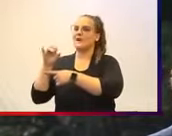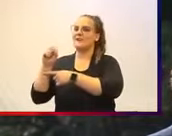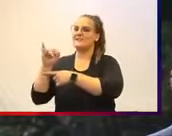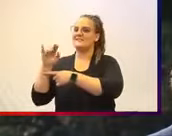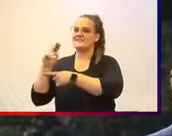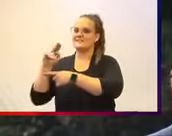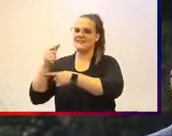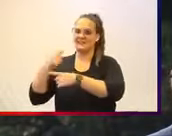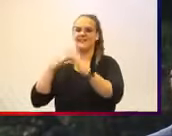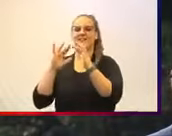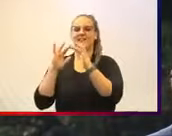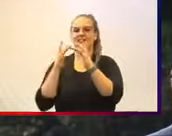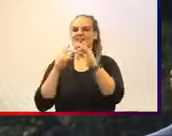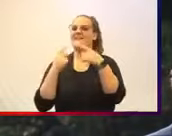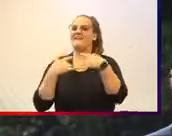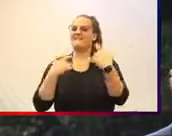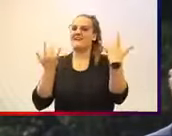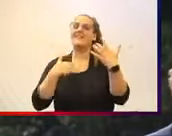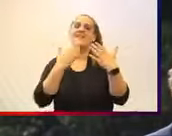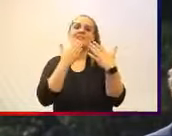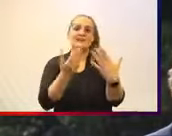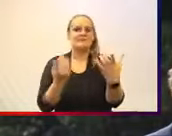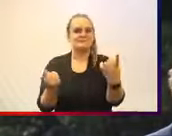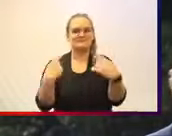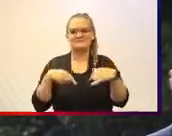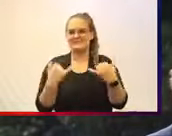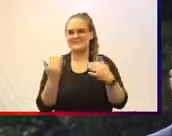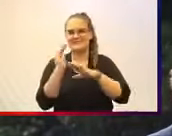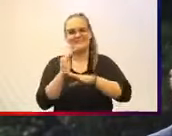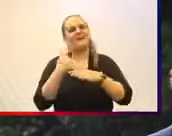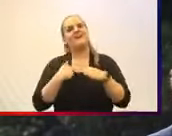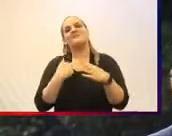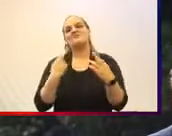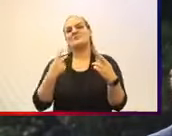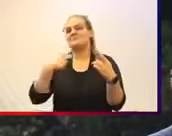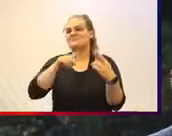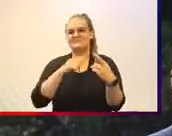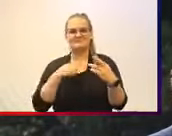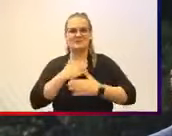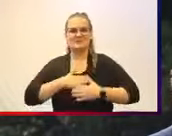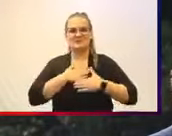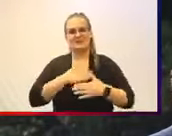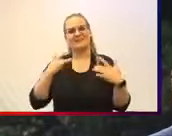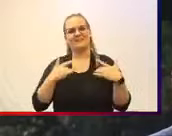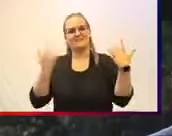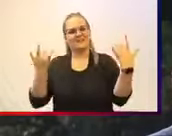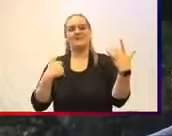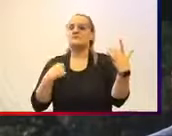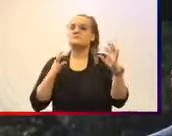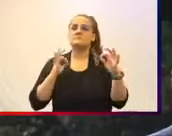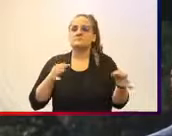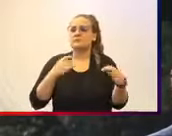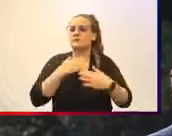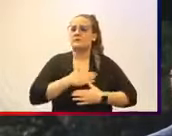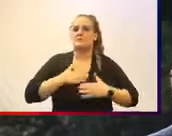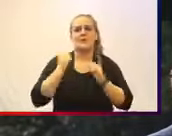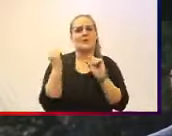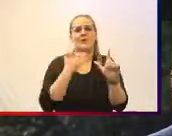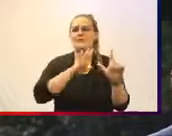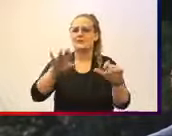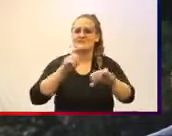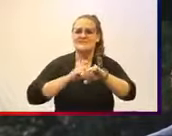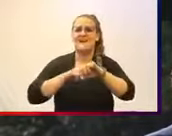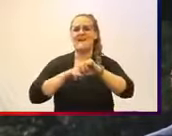us tonight. We hope you enjoy the event, and we certainly appreciate all of your time and energy and